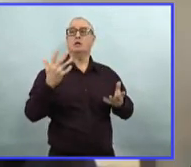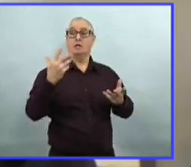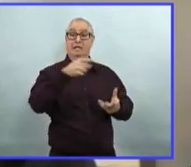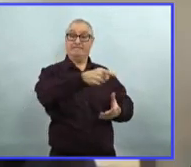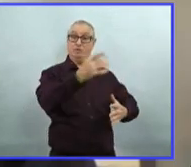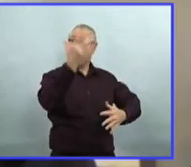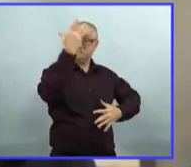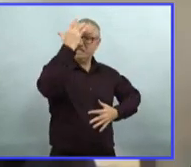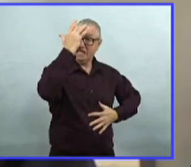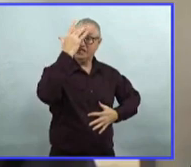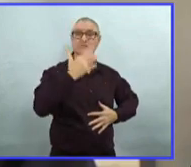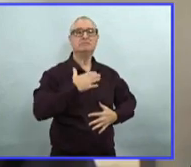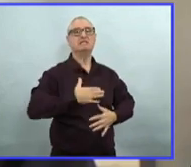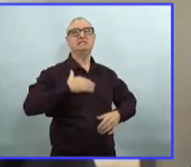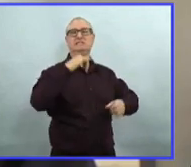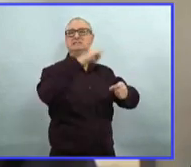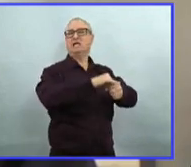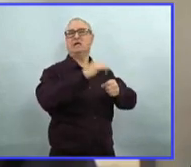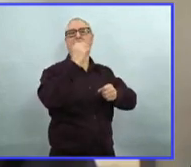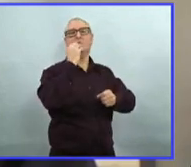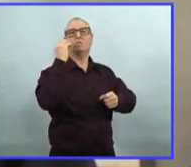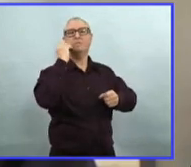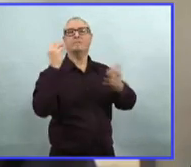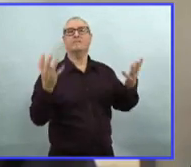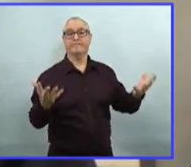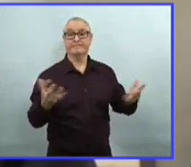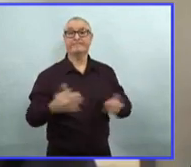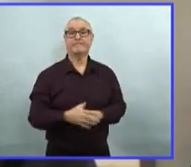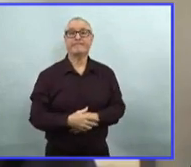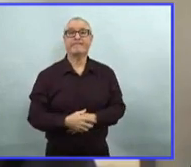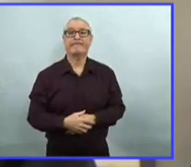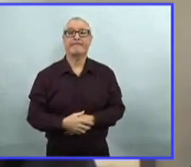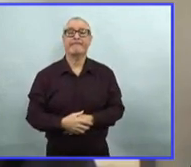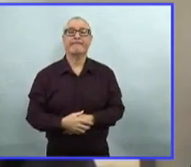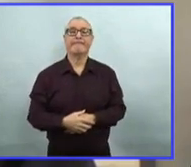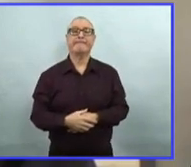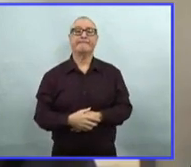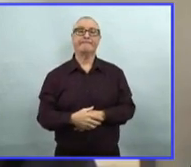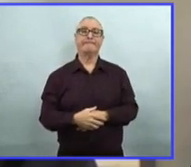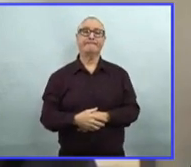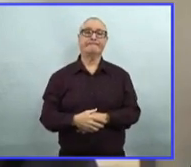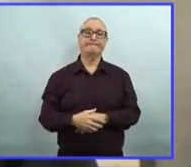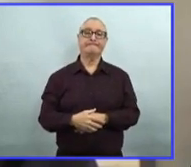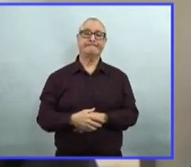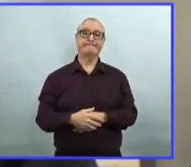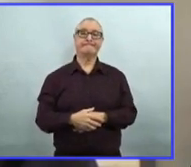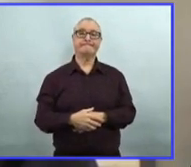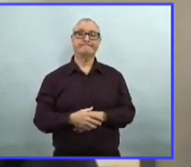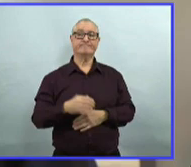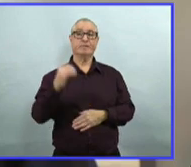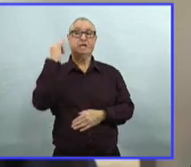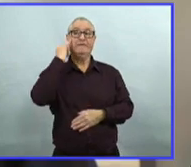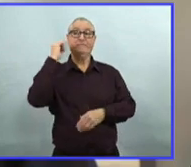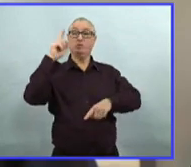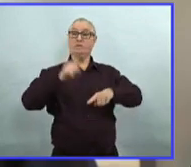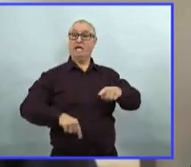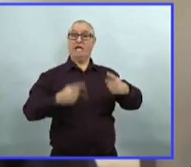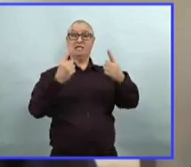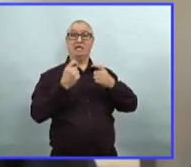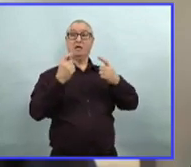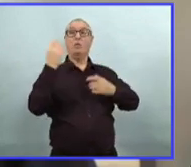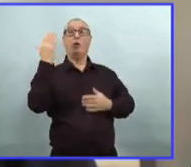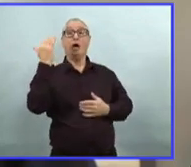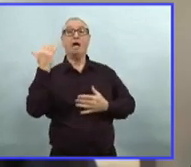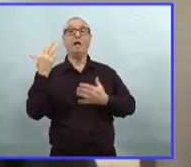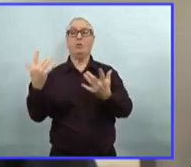test results. If those test results aren't going to be forthcoming because you're not going for testing, then you need to isolate as if you had COVID, and